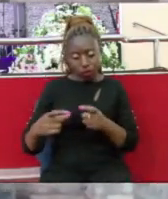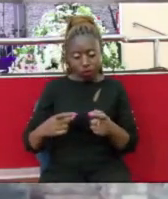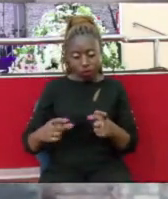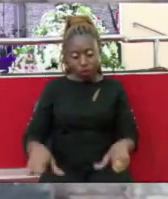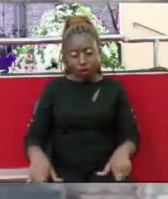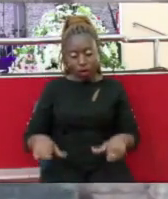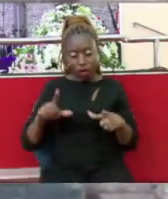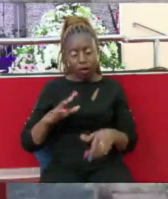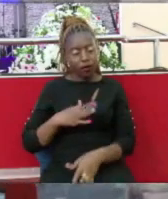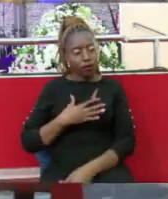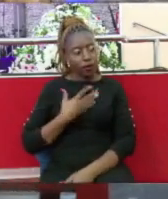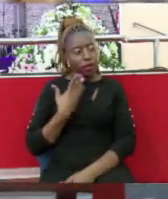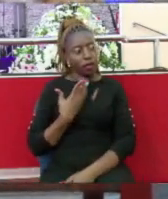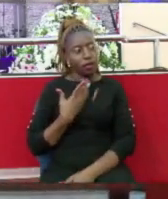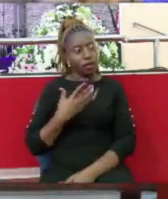Raise up your hand wherever you are.